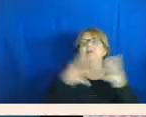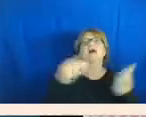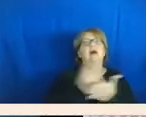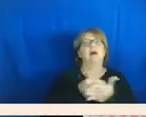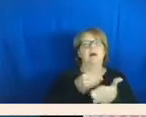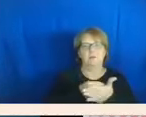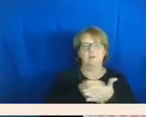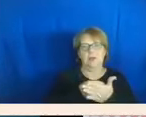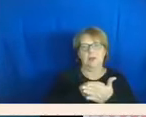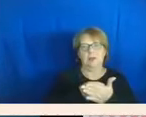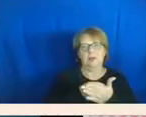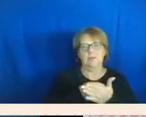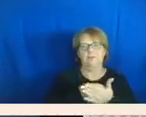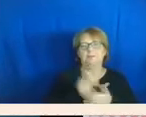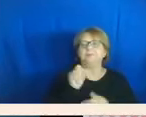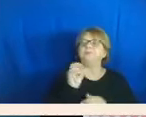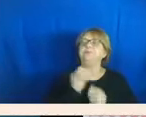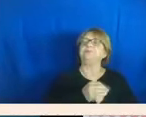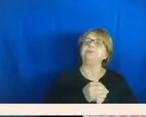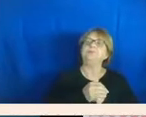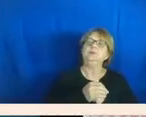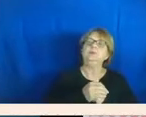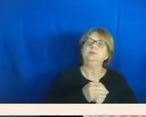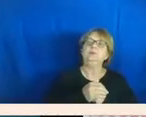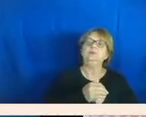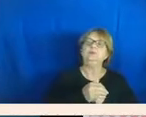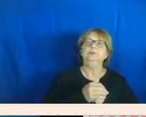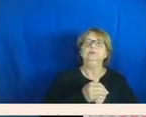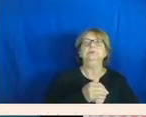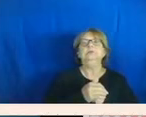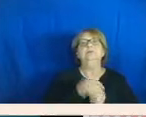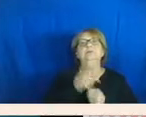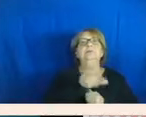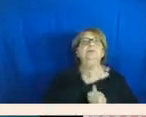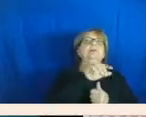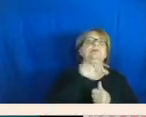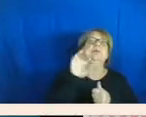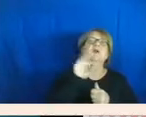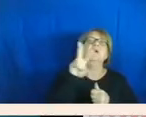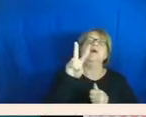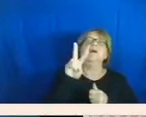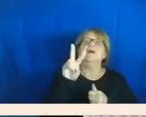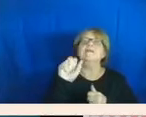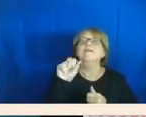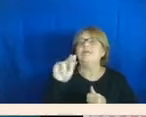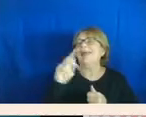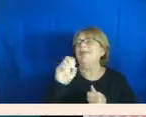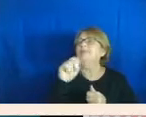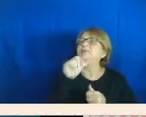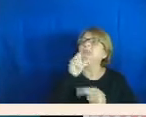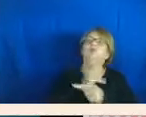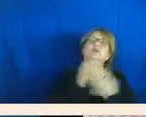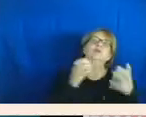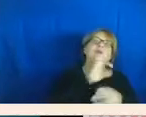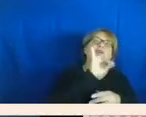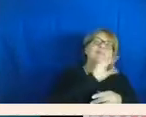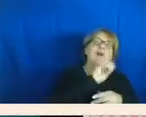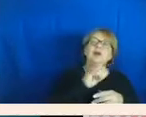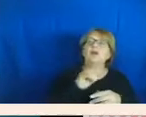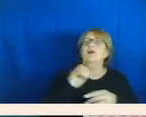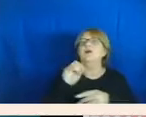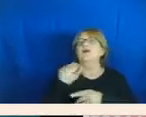this is the Vantage is not as widely used as FICO. FICO is usually used when you're going to get a mortgage, or in terms